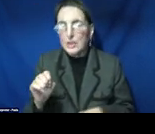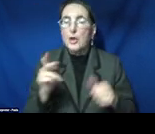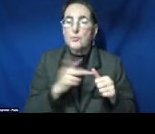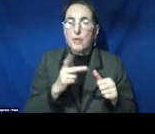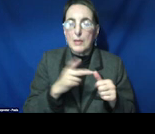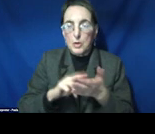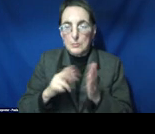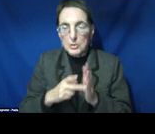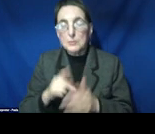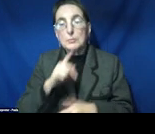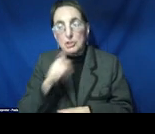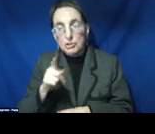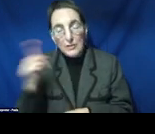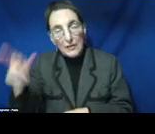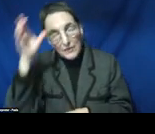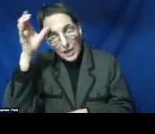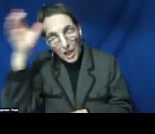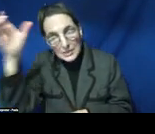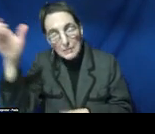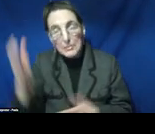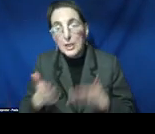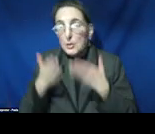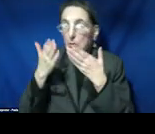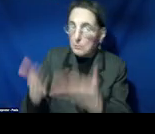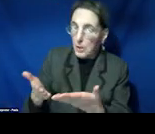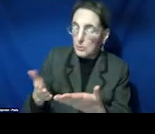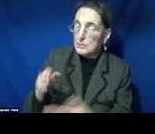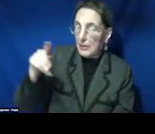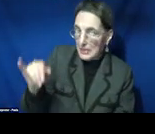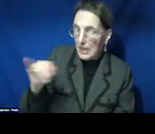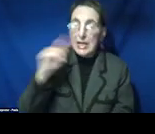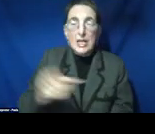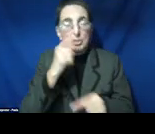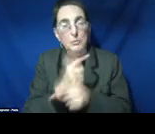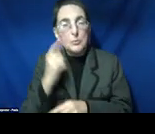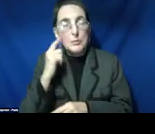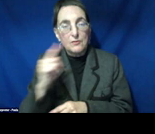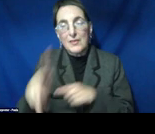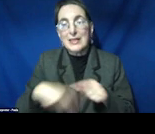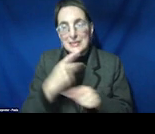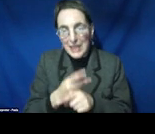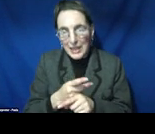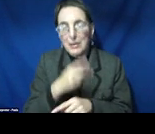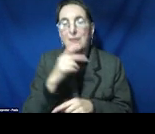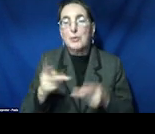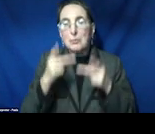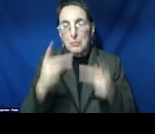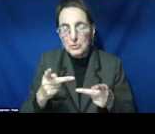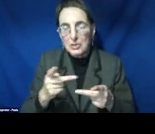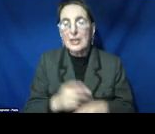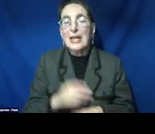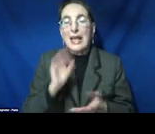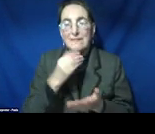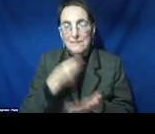by the prospective PI is appropriate for the proposal type or funding opportunity, and to help reduce